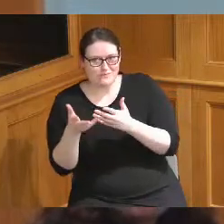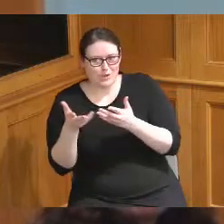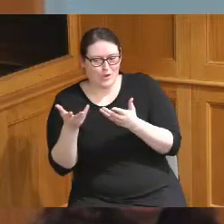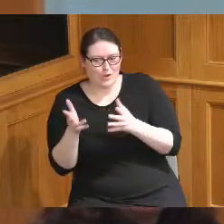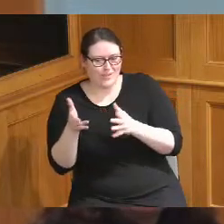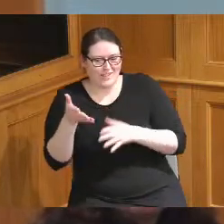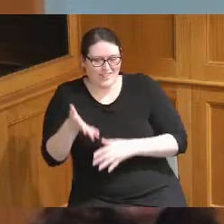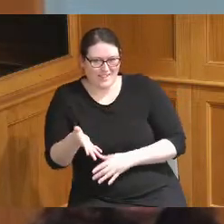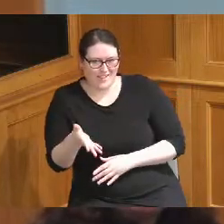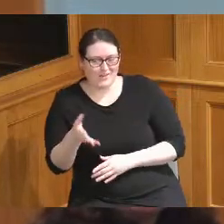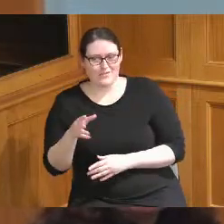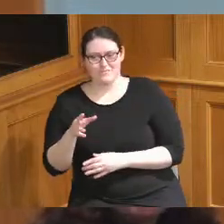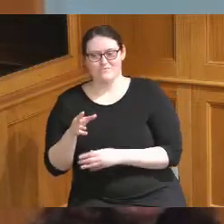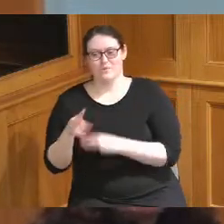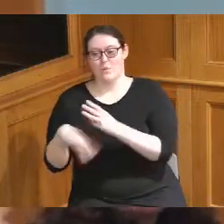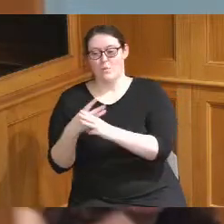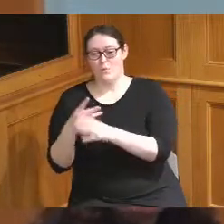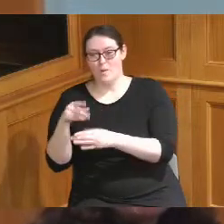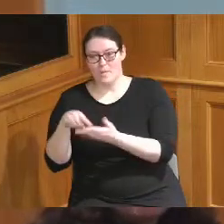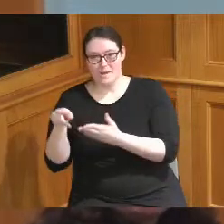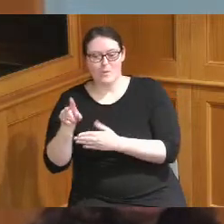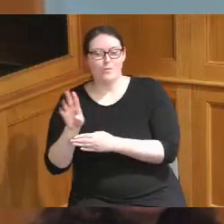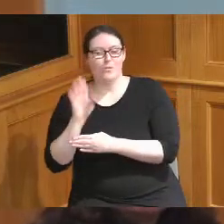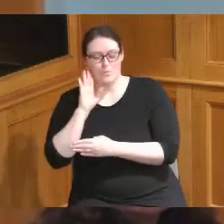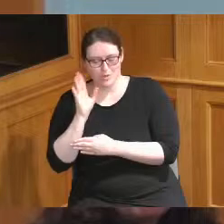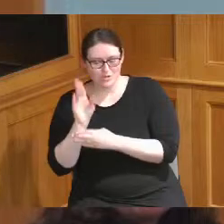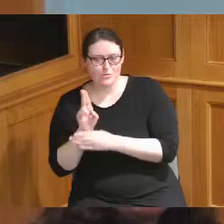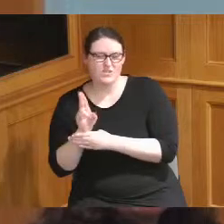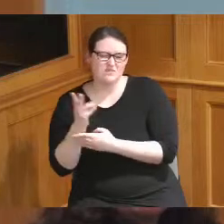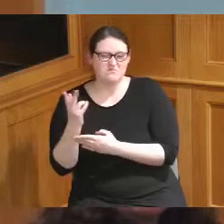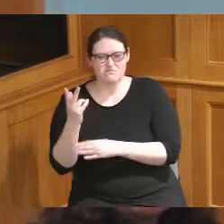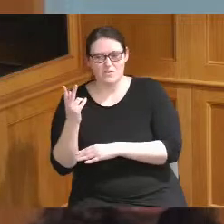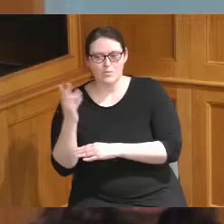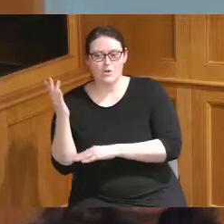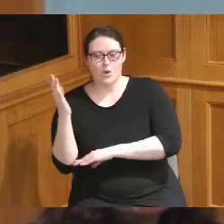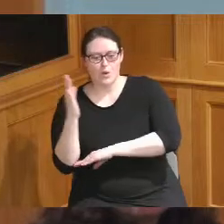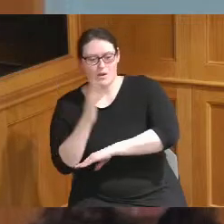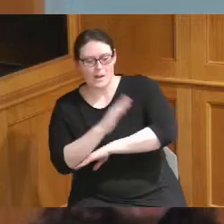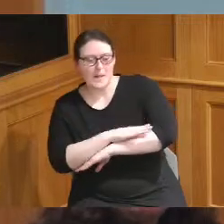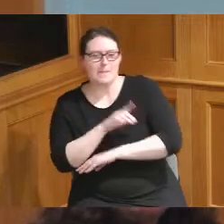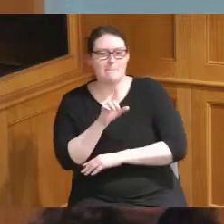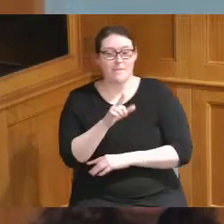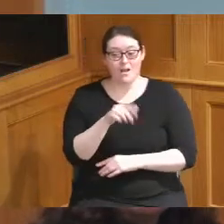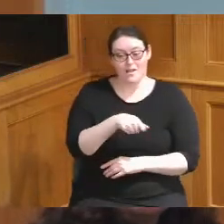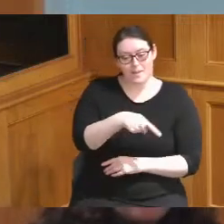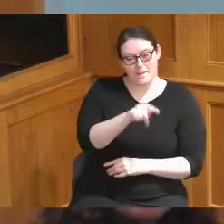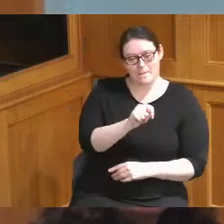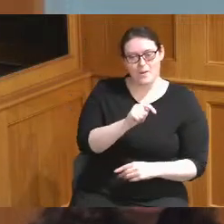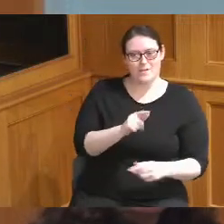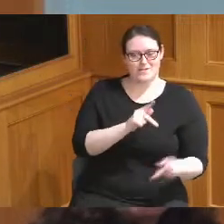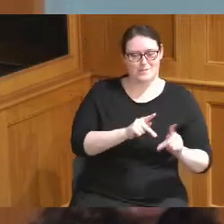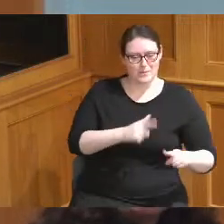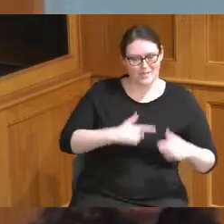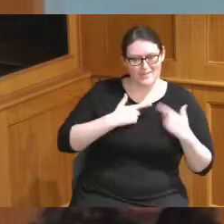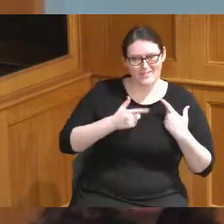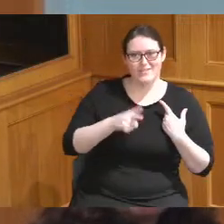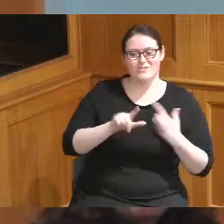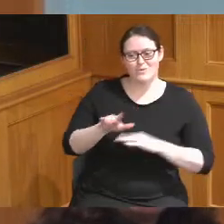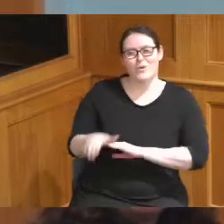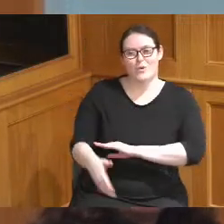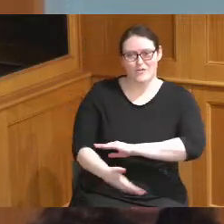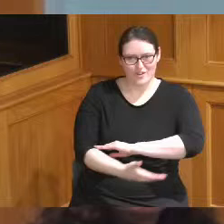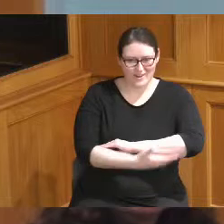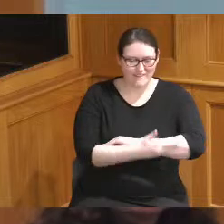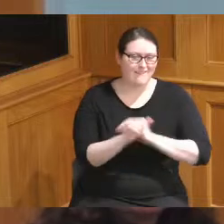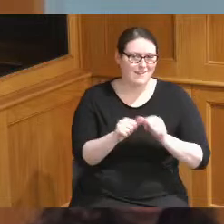the parking more during the day, and the people renting apartments would use it more in the evening. So it's a great way to overlap the parking, although we have tons